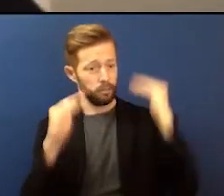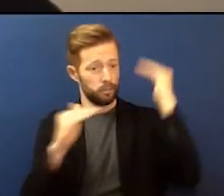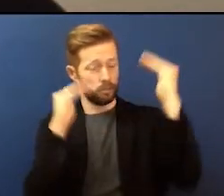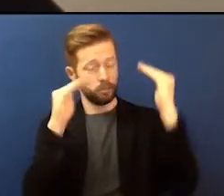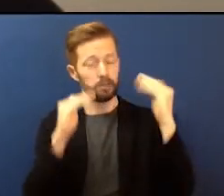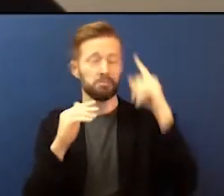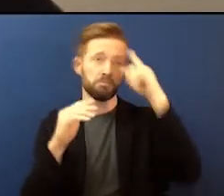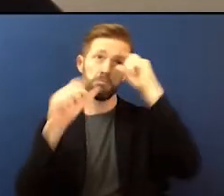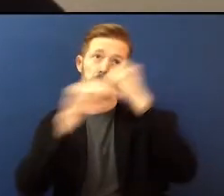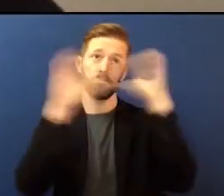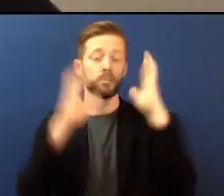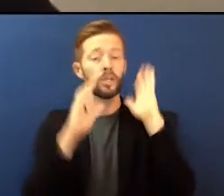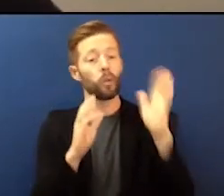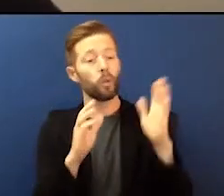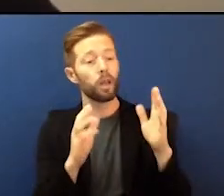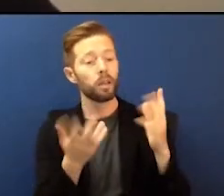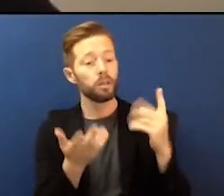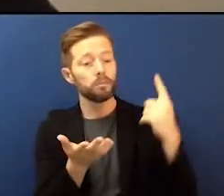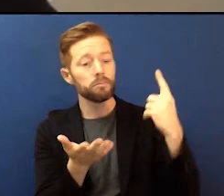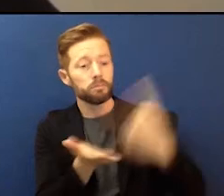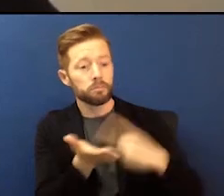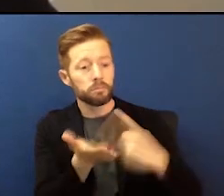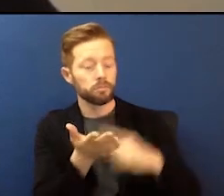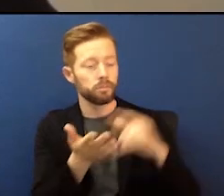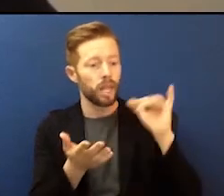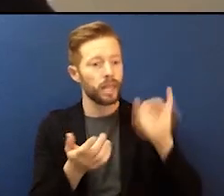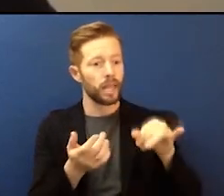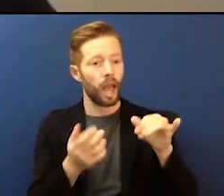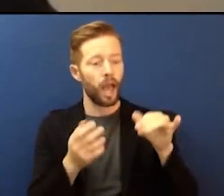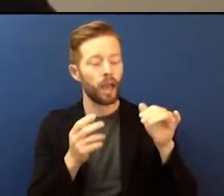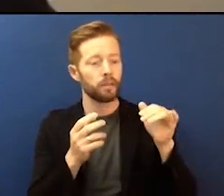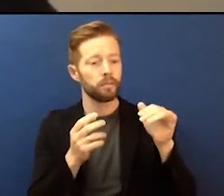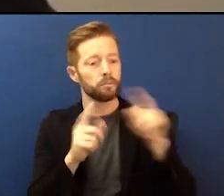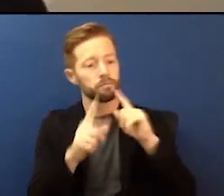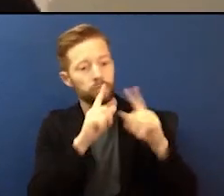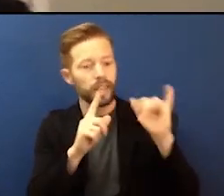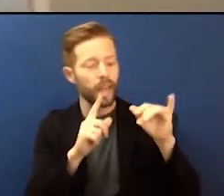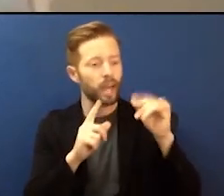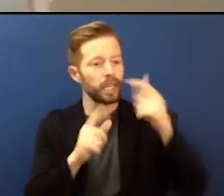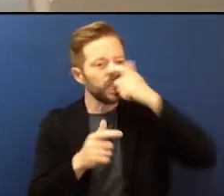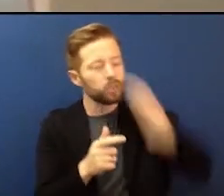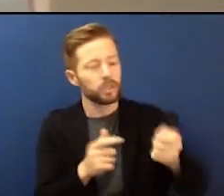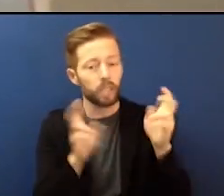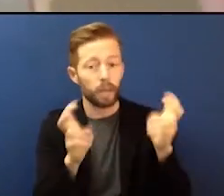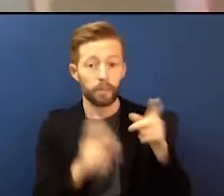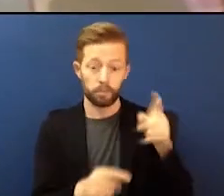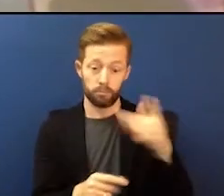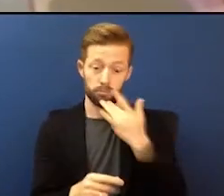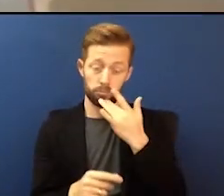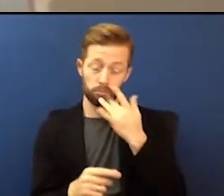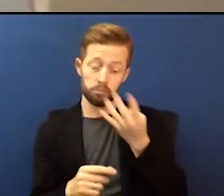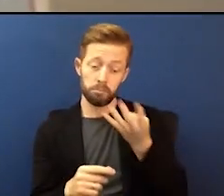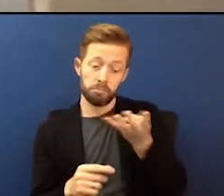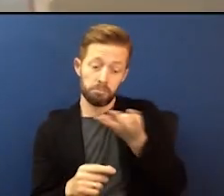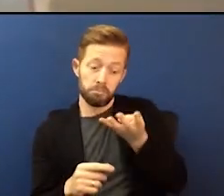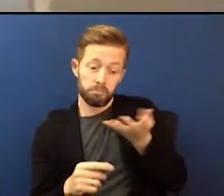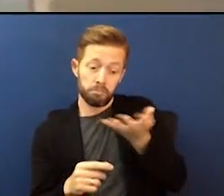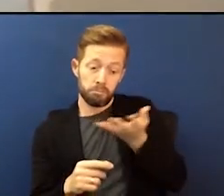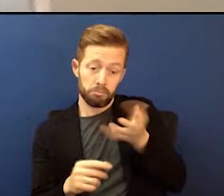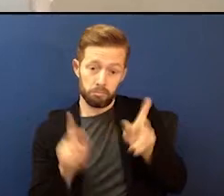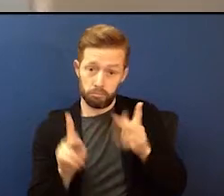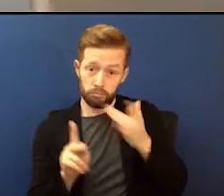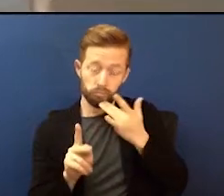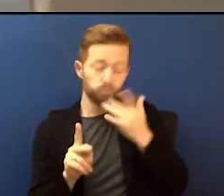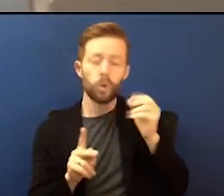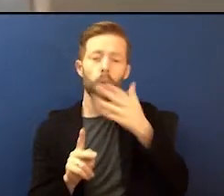have a conversation about a topic that you are really interested in, would you rather be sitting with 4 or 5